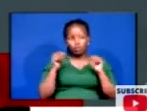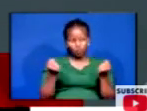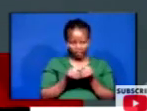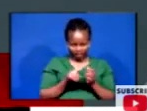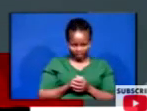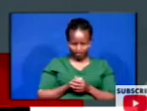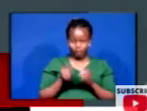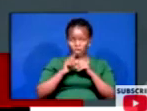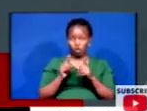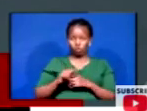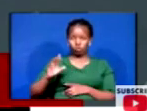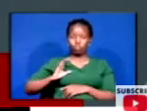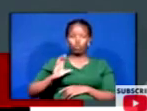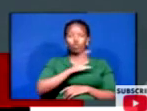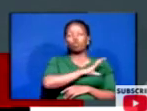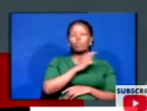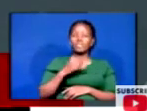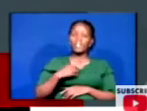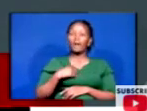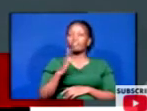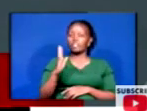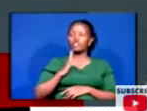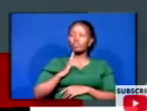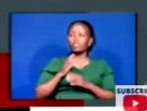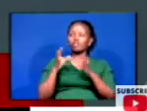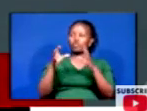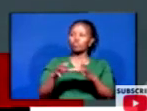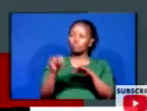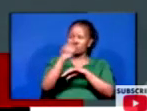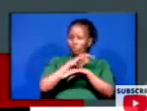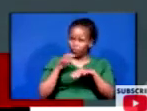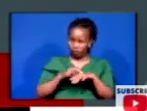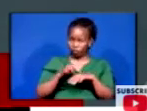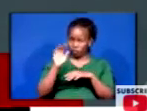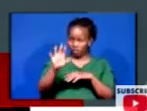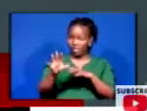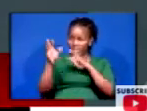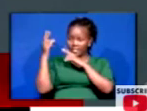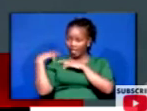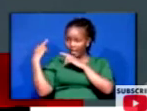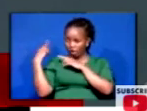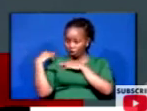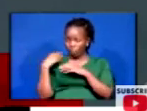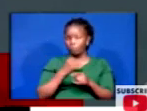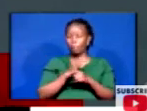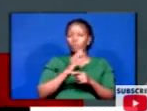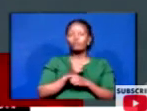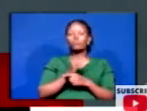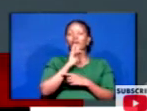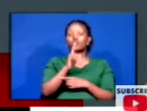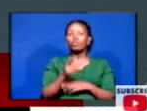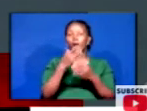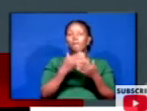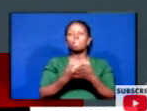has the security apparatus of the nation. So their role is basically to ensure that before, during, and after